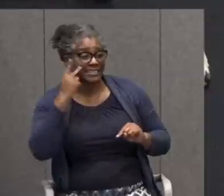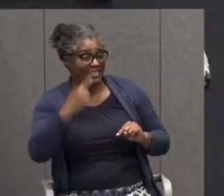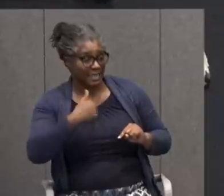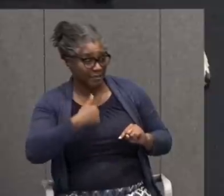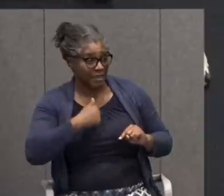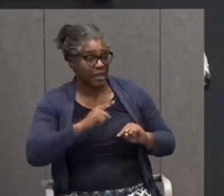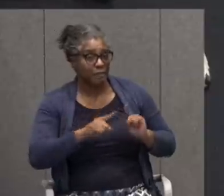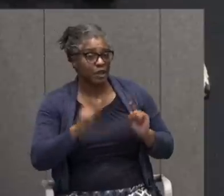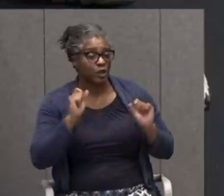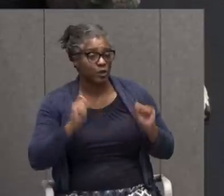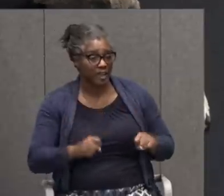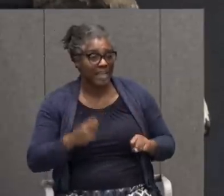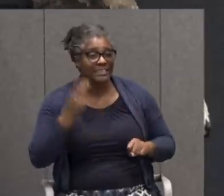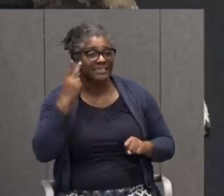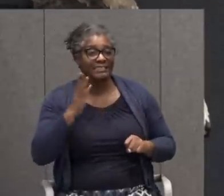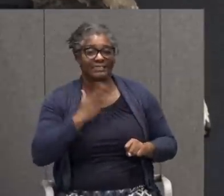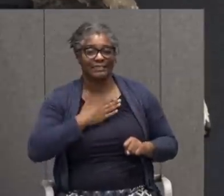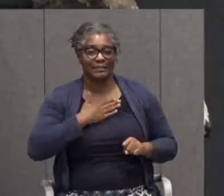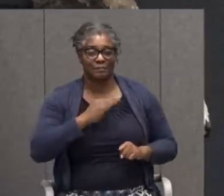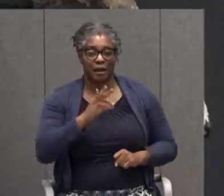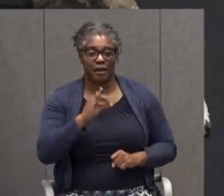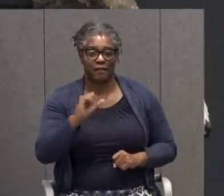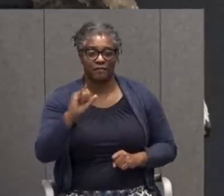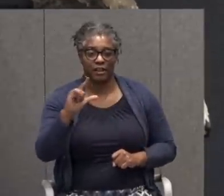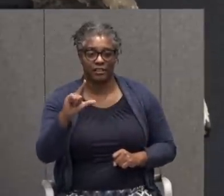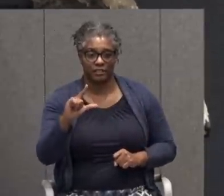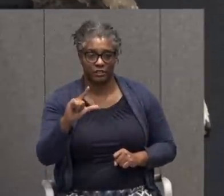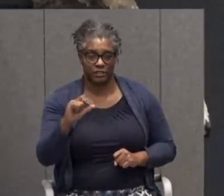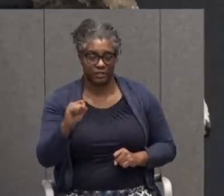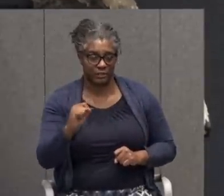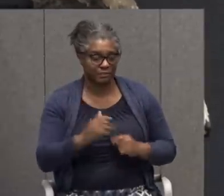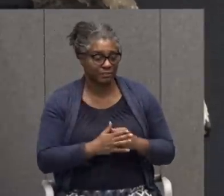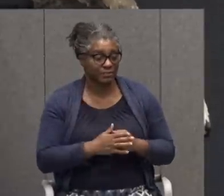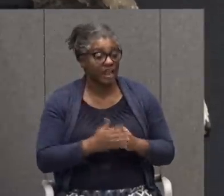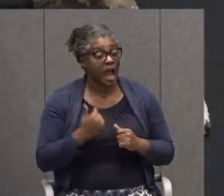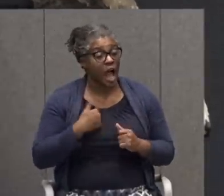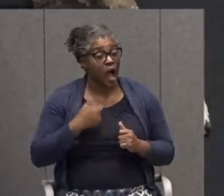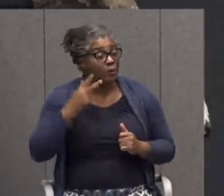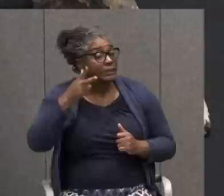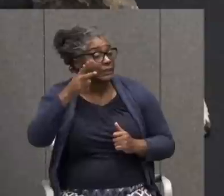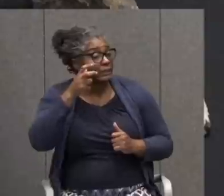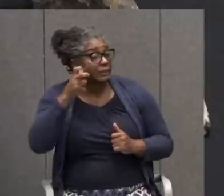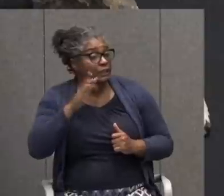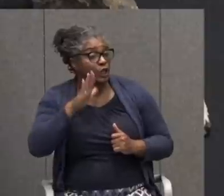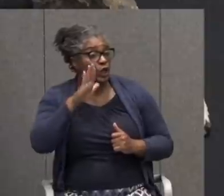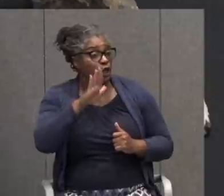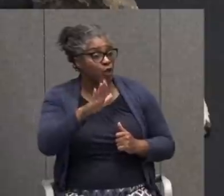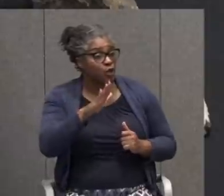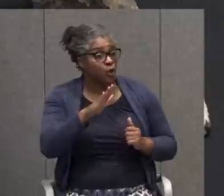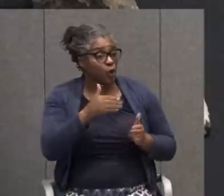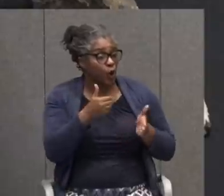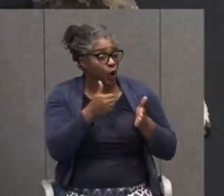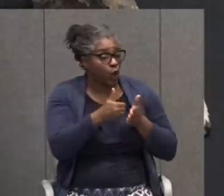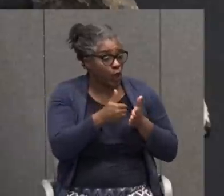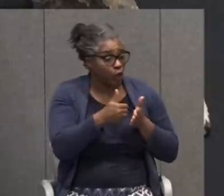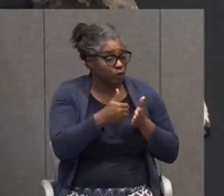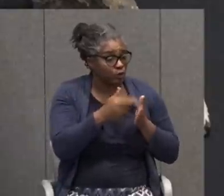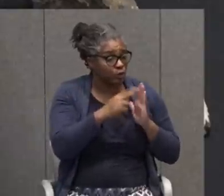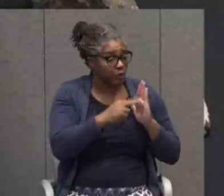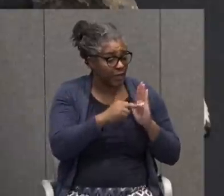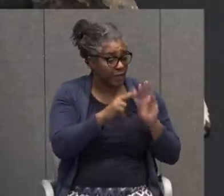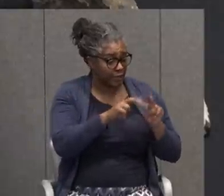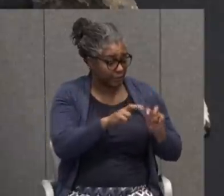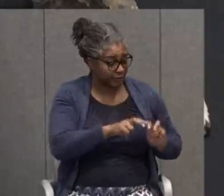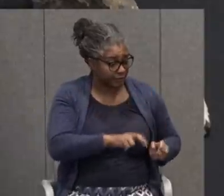I brought with me. And I was listening to your close read about fossils and about the